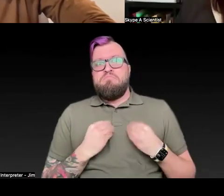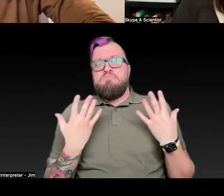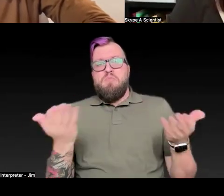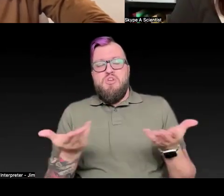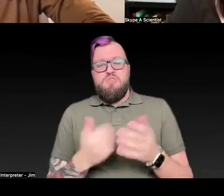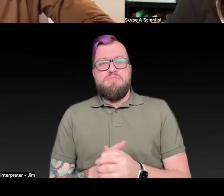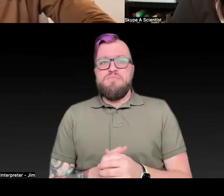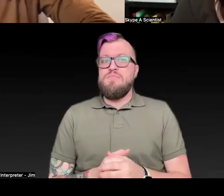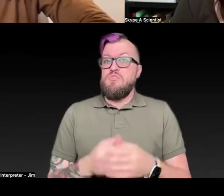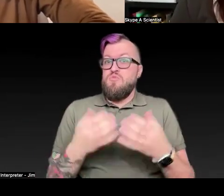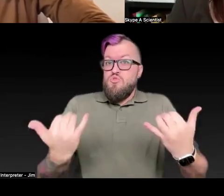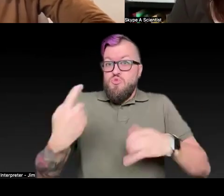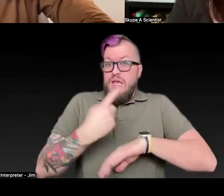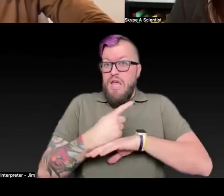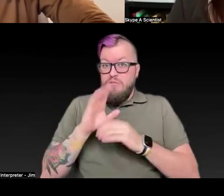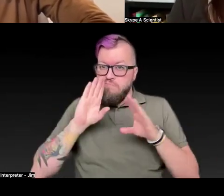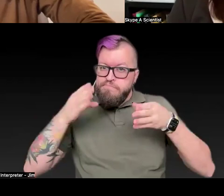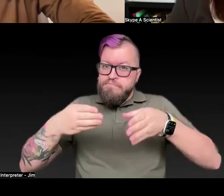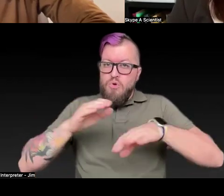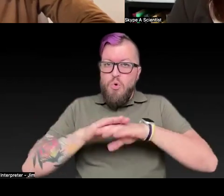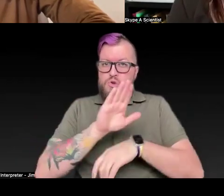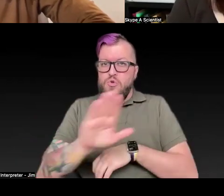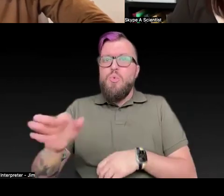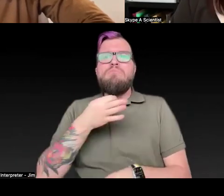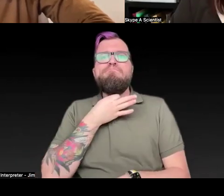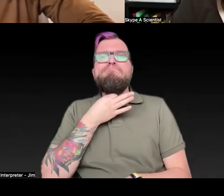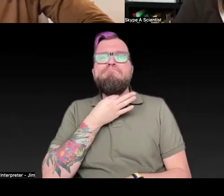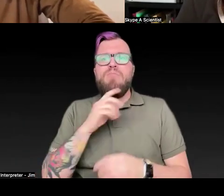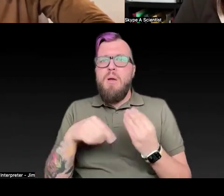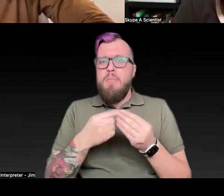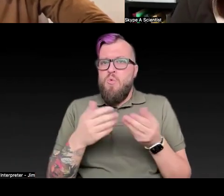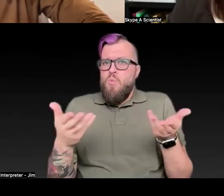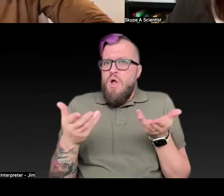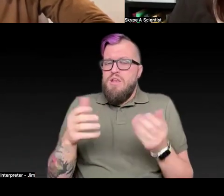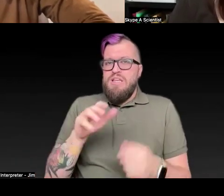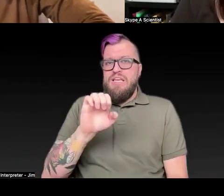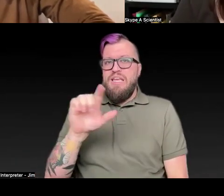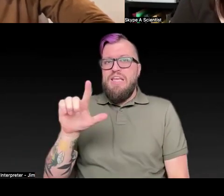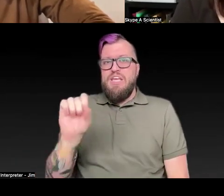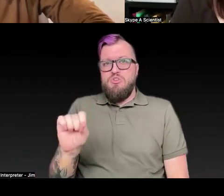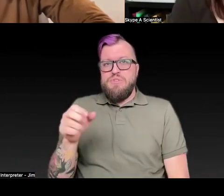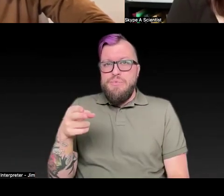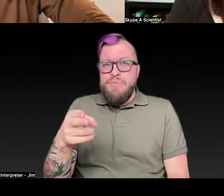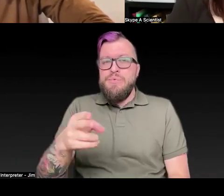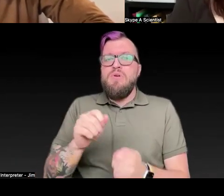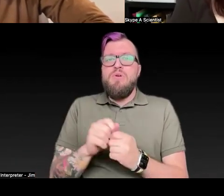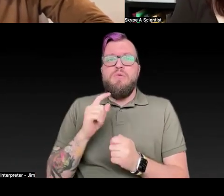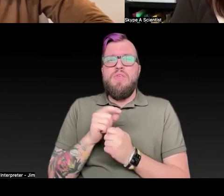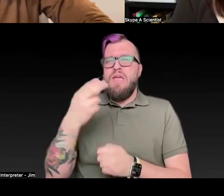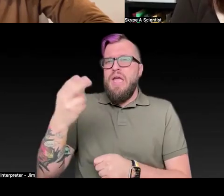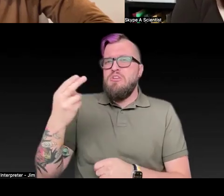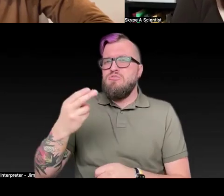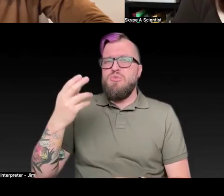Great. So today it's all going to be about your curiosity about eels, how they fit into history, and why we study them in